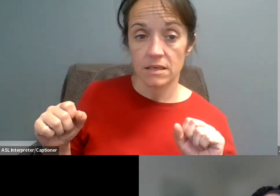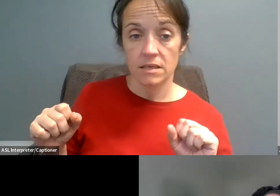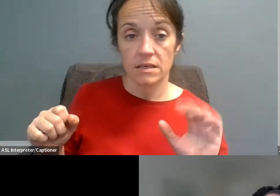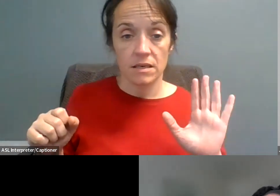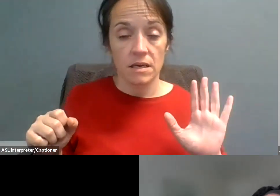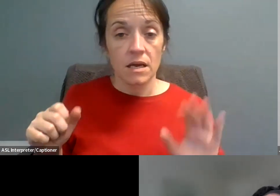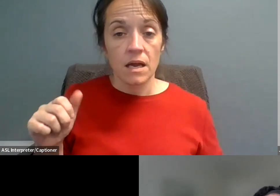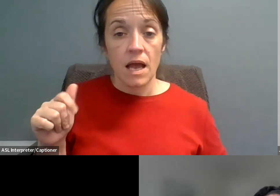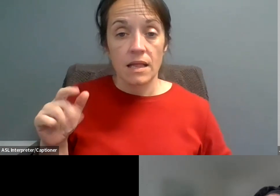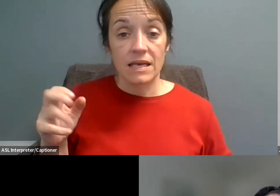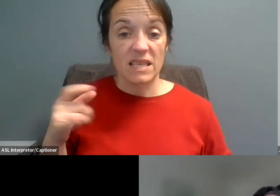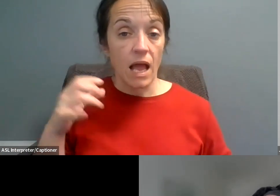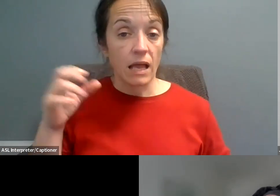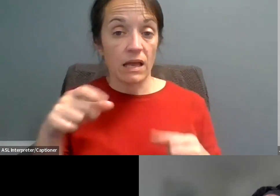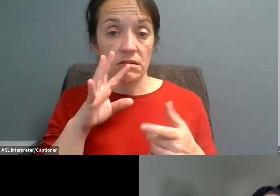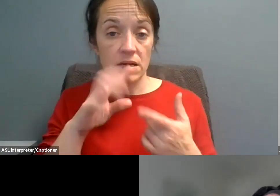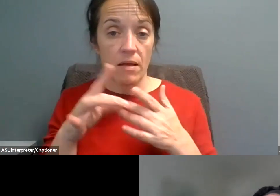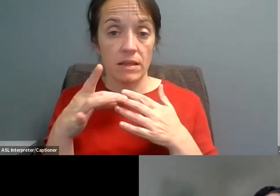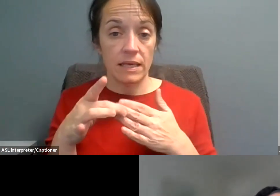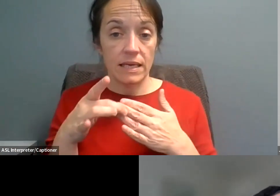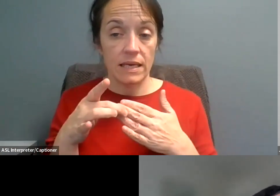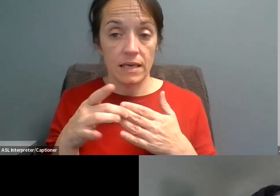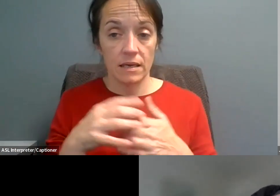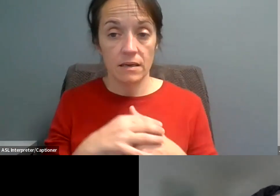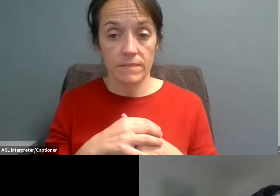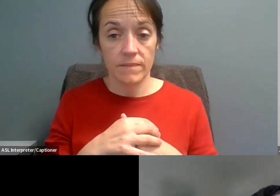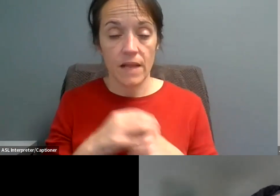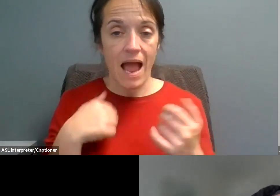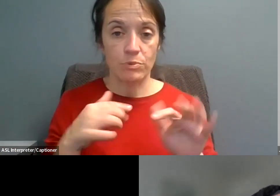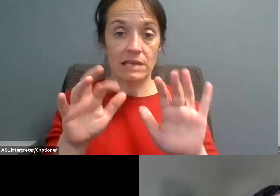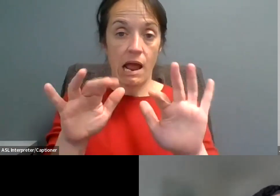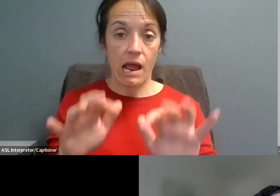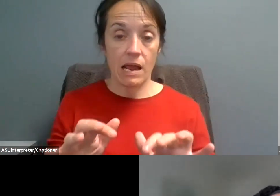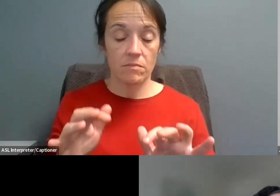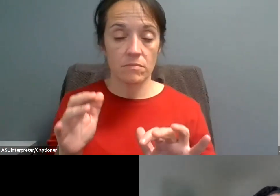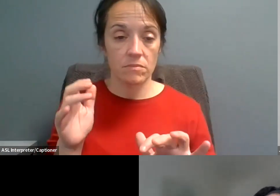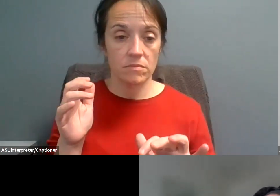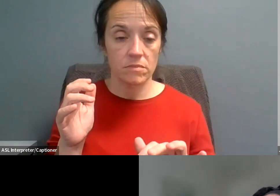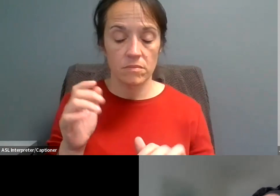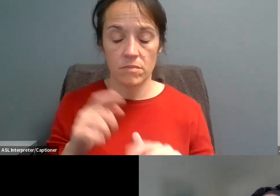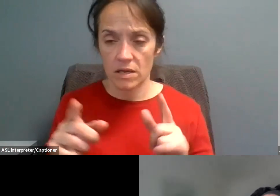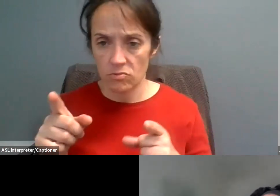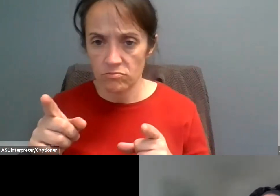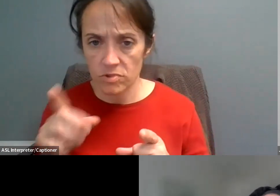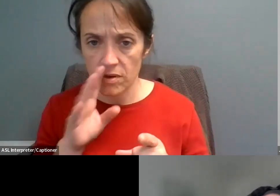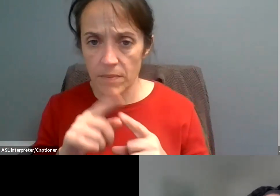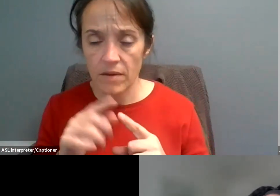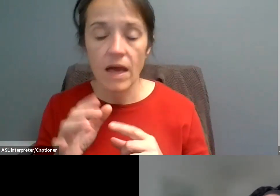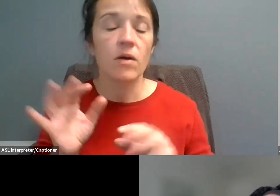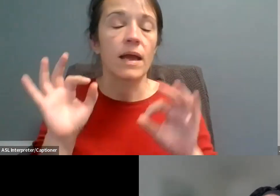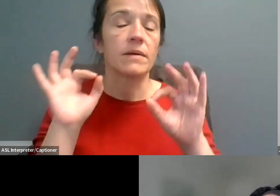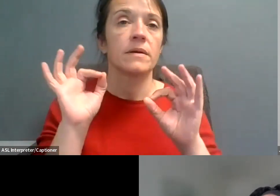the deleting. I think that's what you said, right, Joy? I was in the middle of typing a response, but I think that's what you said. Mm-hmm. Okay,